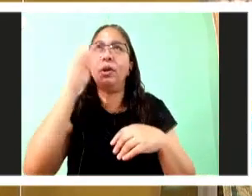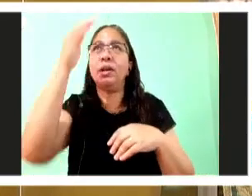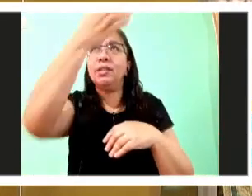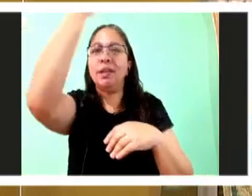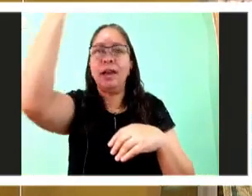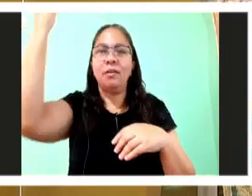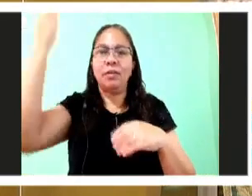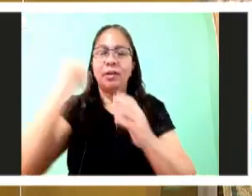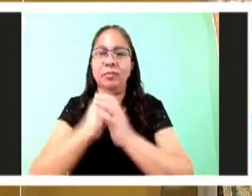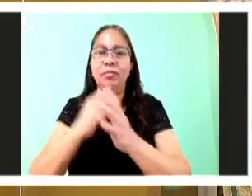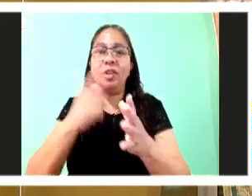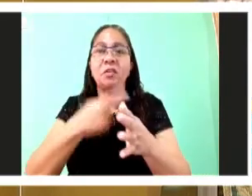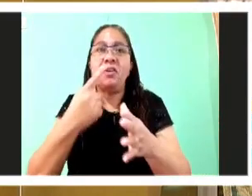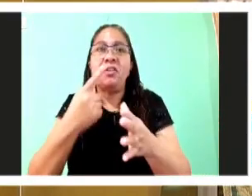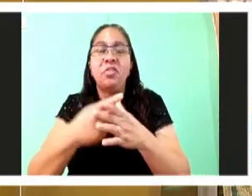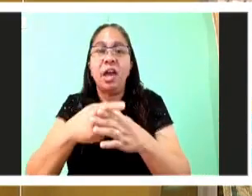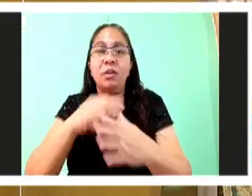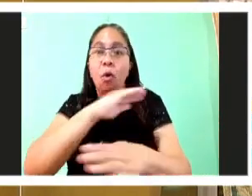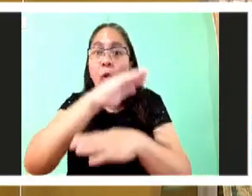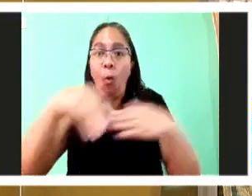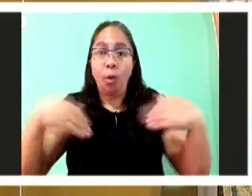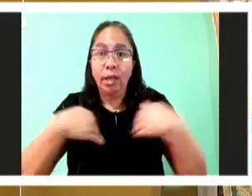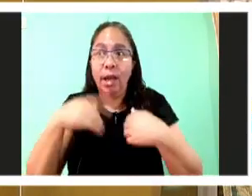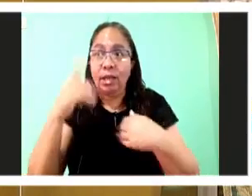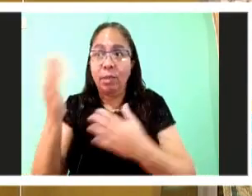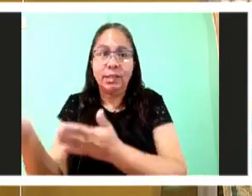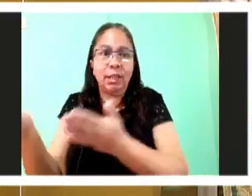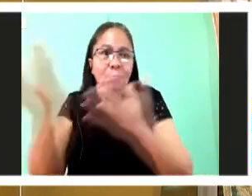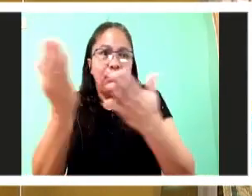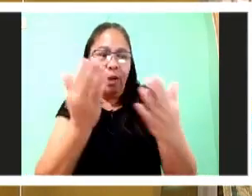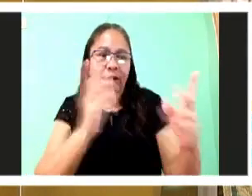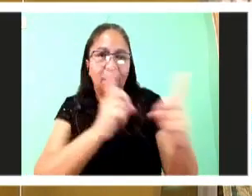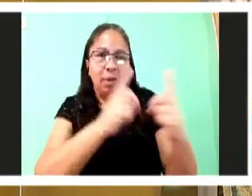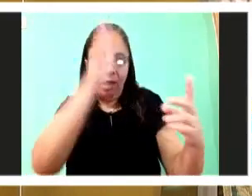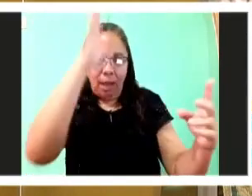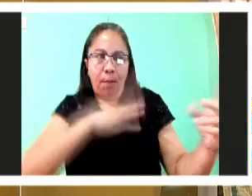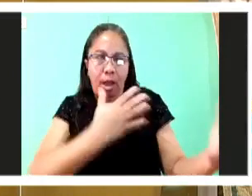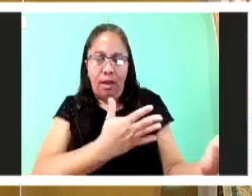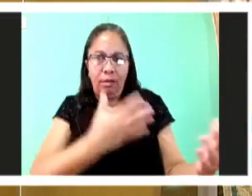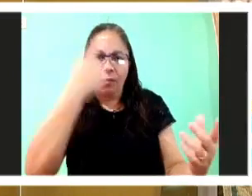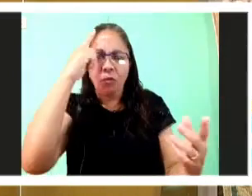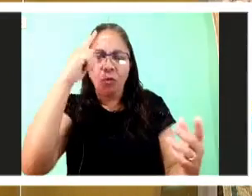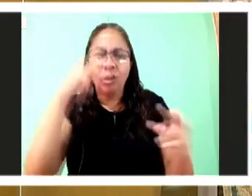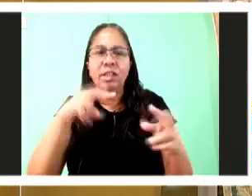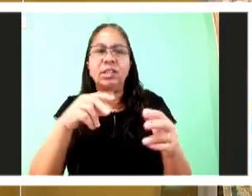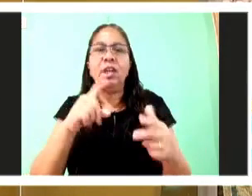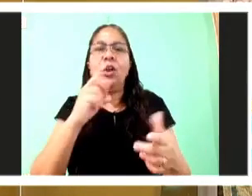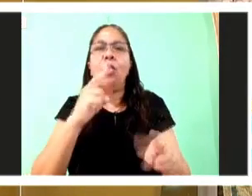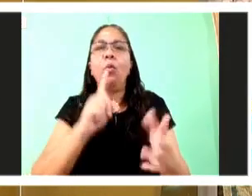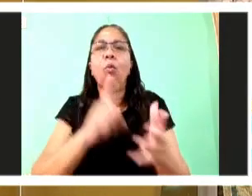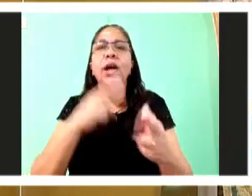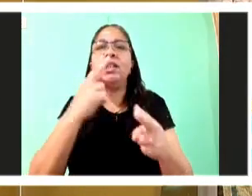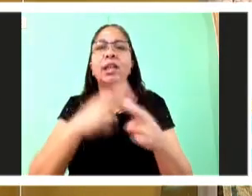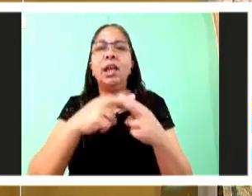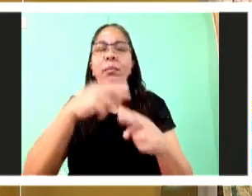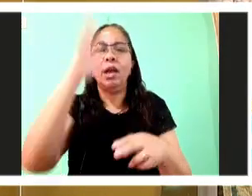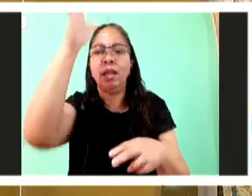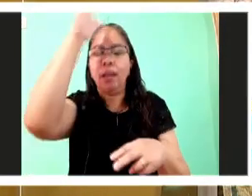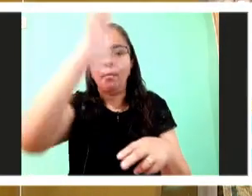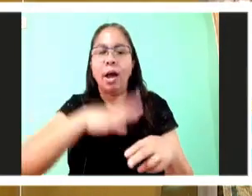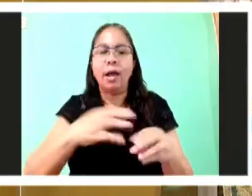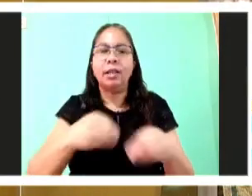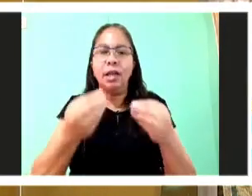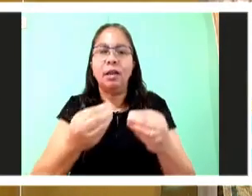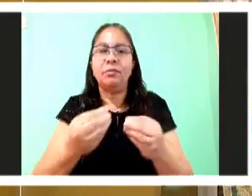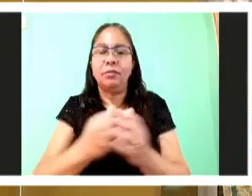Then he brought to the man to see what he would call them. Each one was to bear the name the man would give